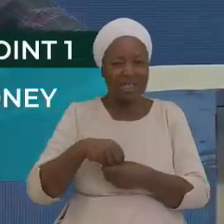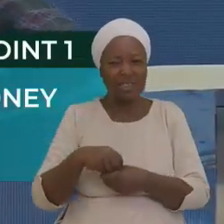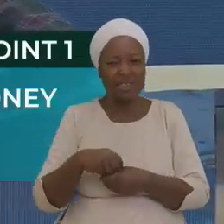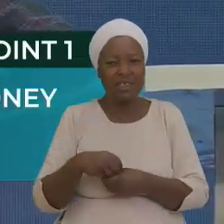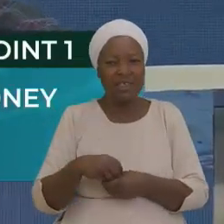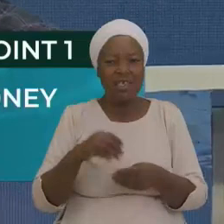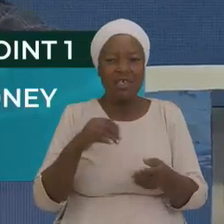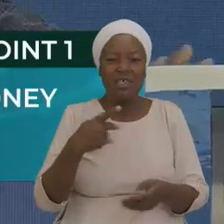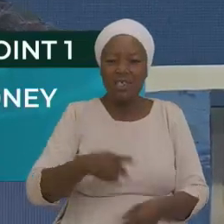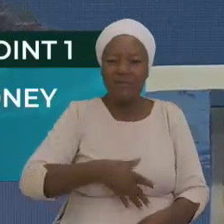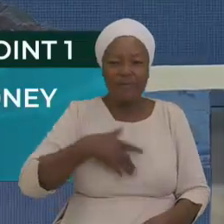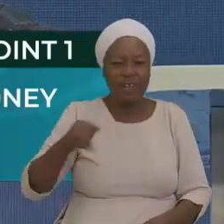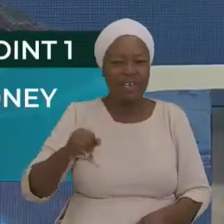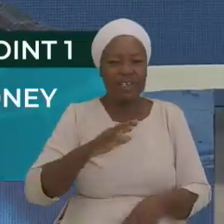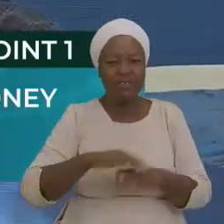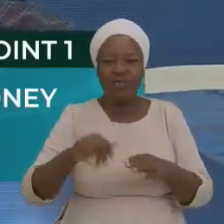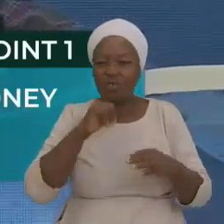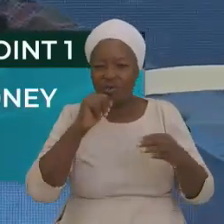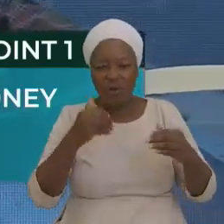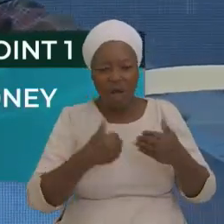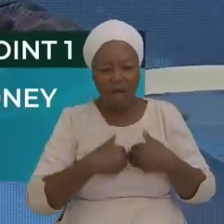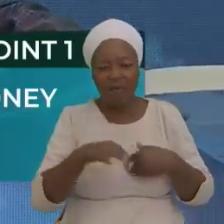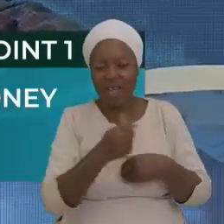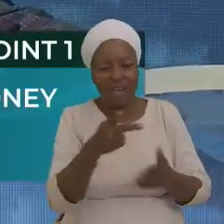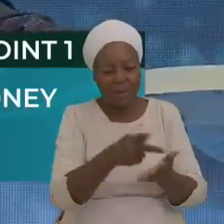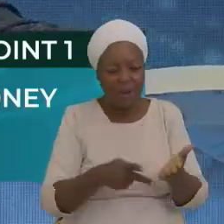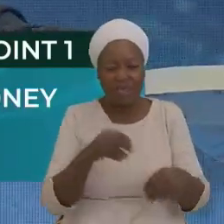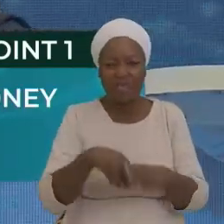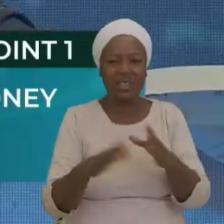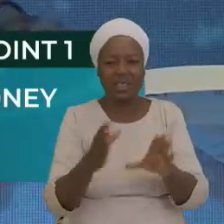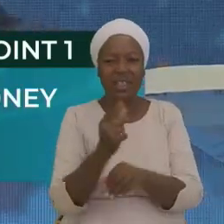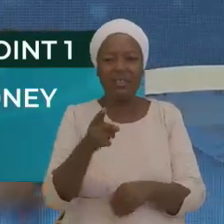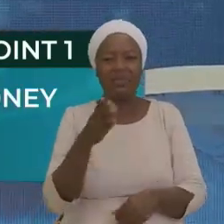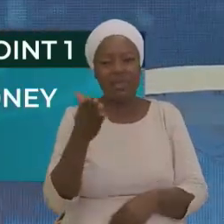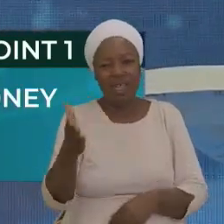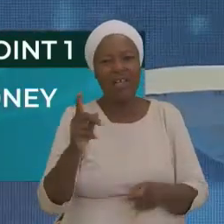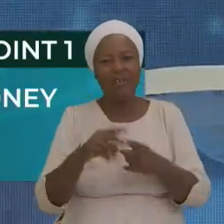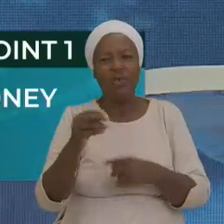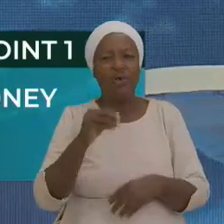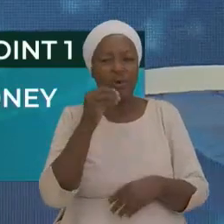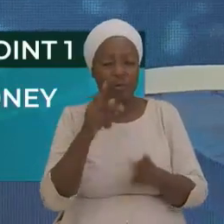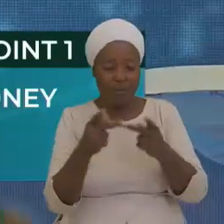The feeling does not have any part in taking you to your destination.